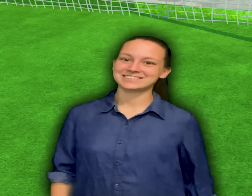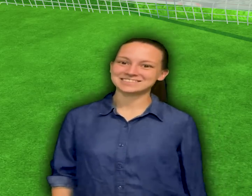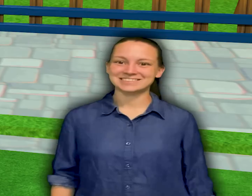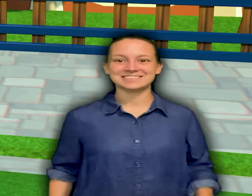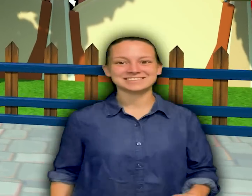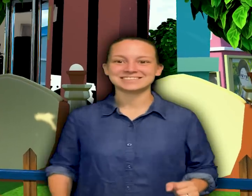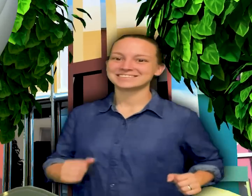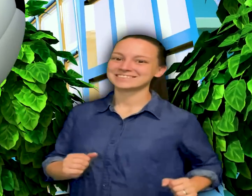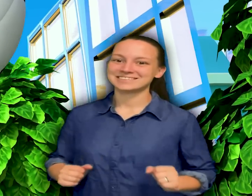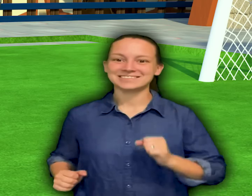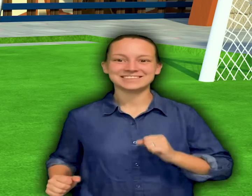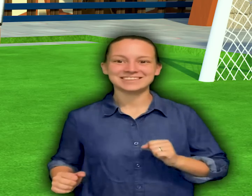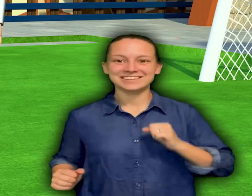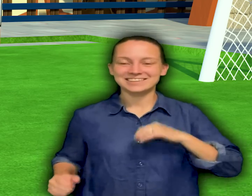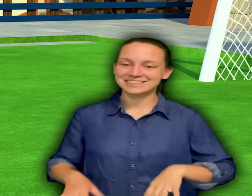doctor's